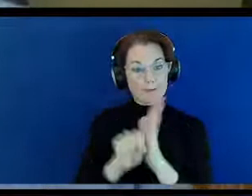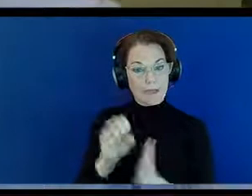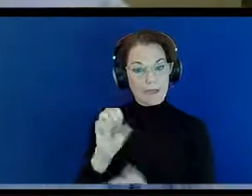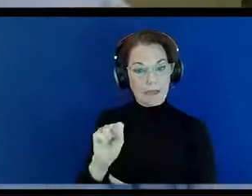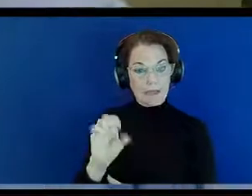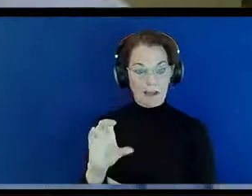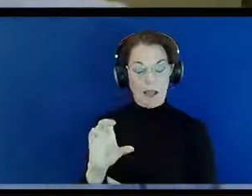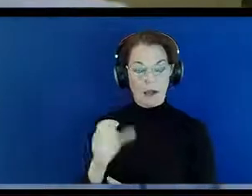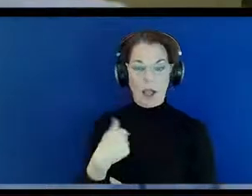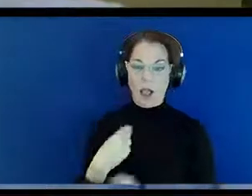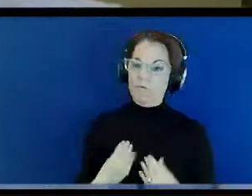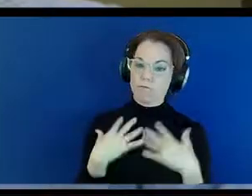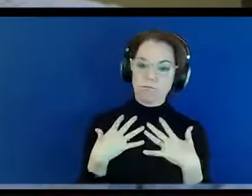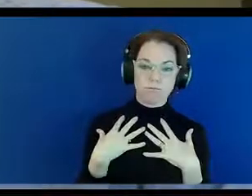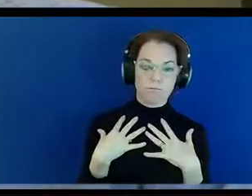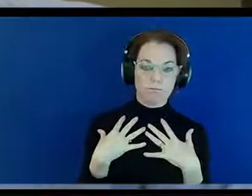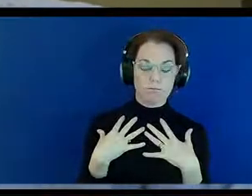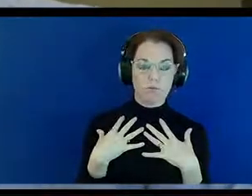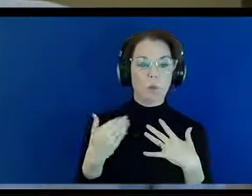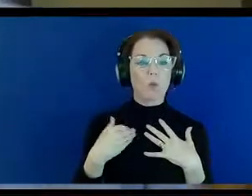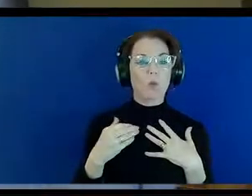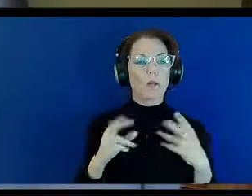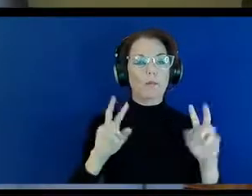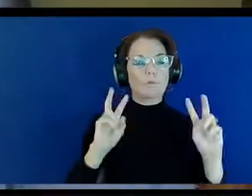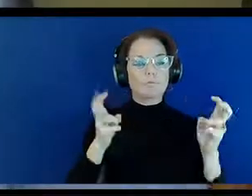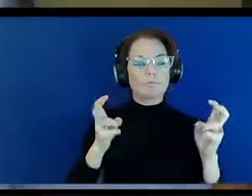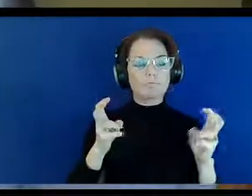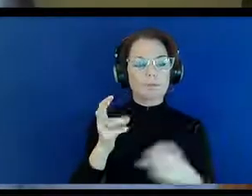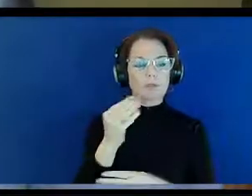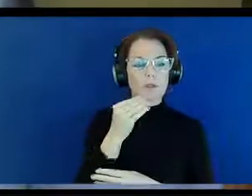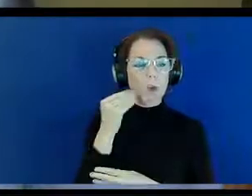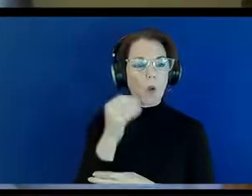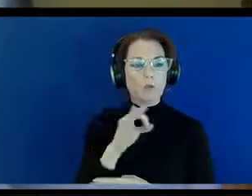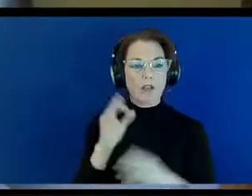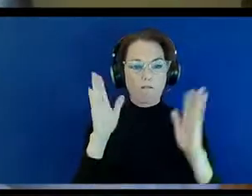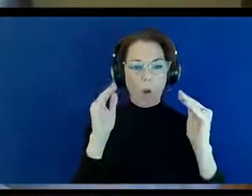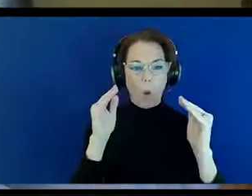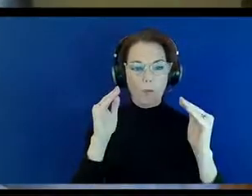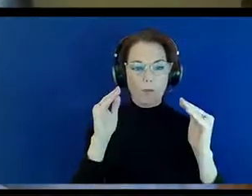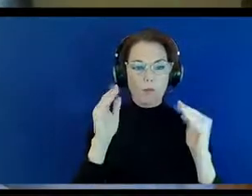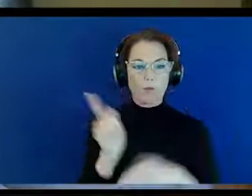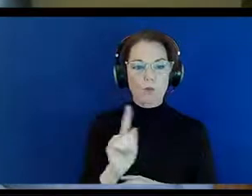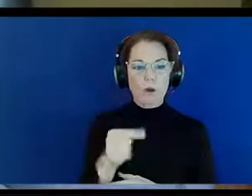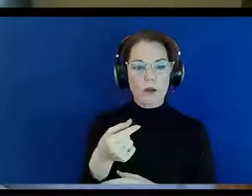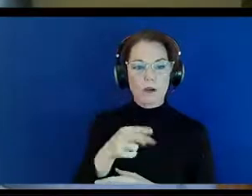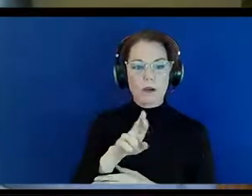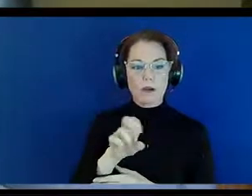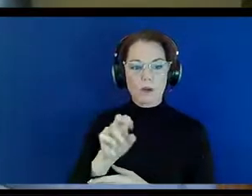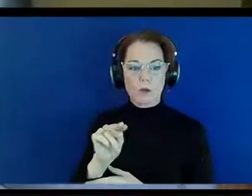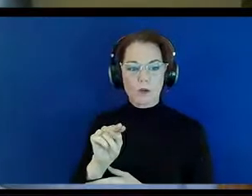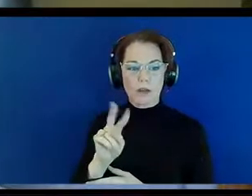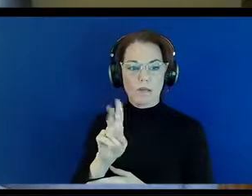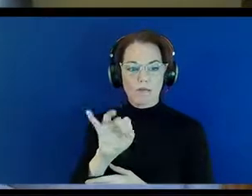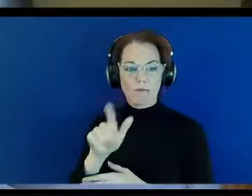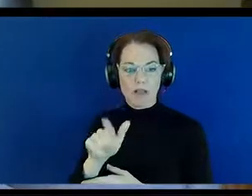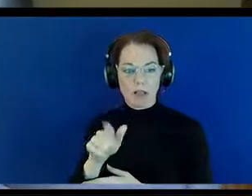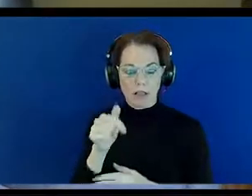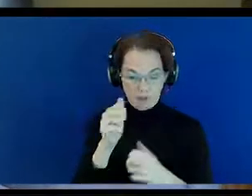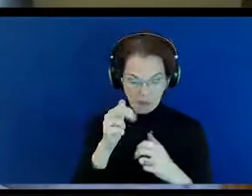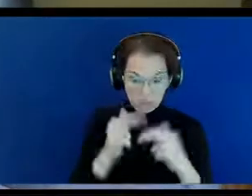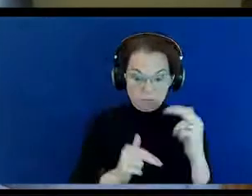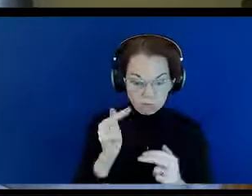Carolina. A group called Homes of Hope in Greenville builds affordable houses for working people in need.